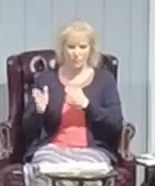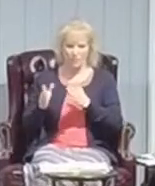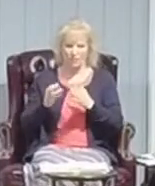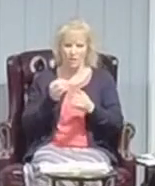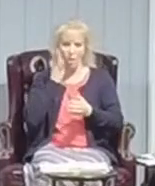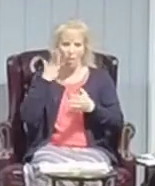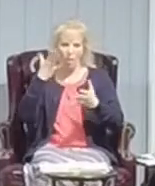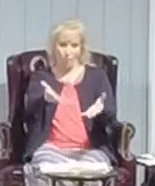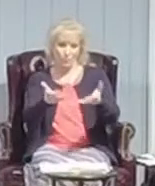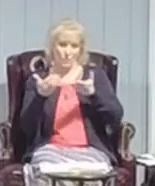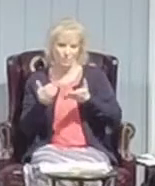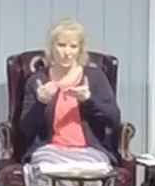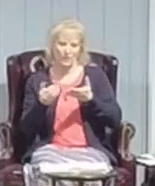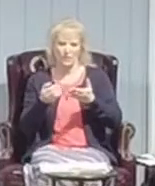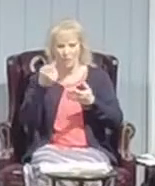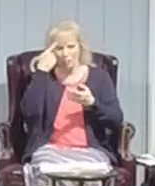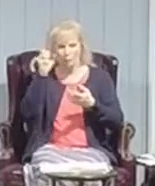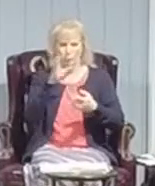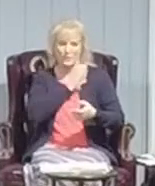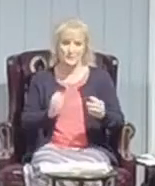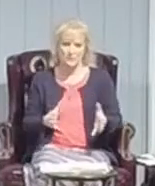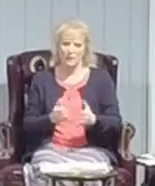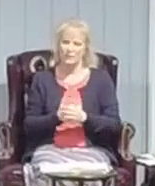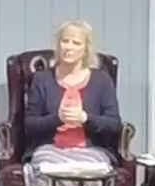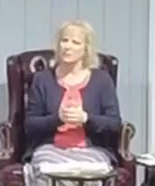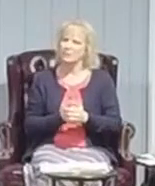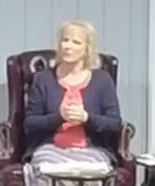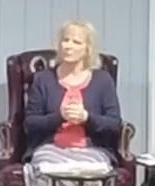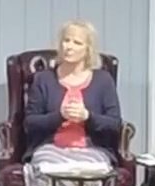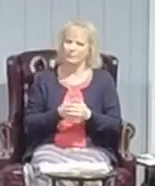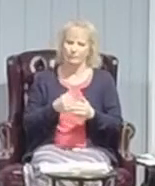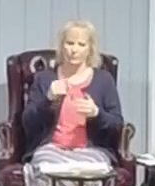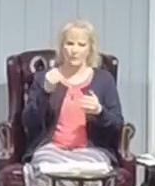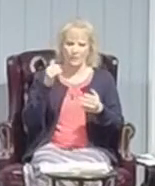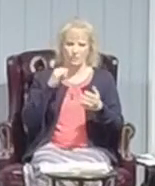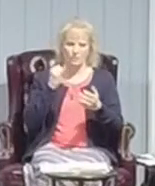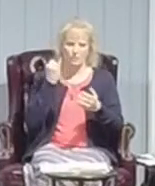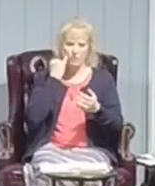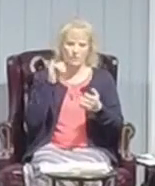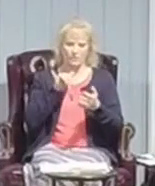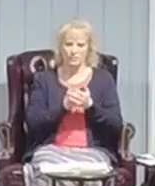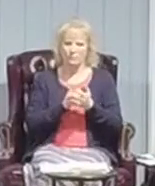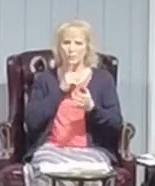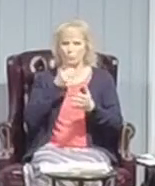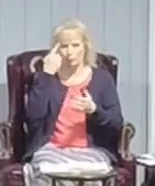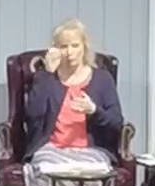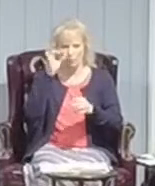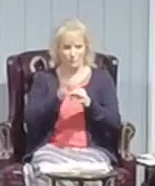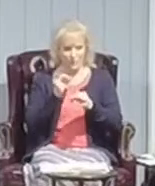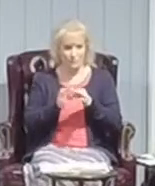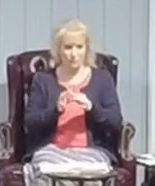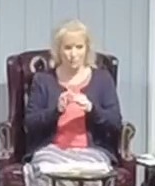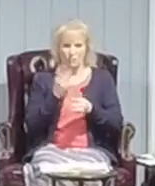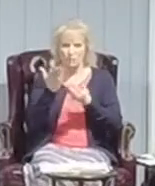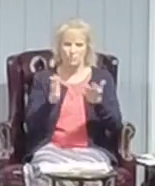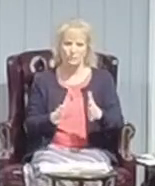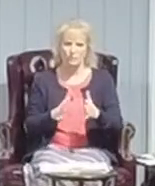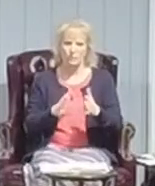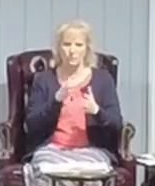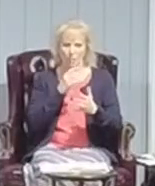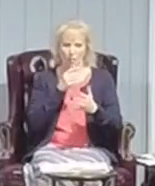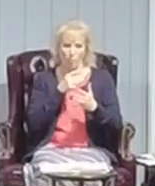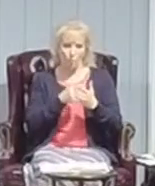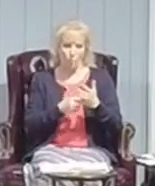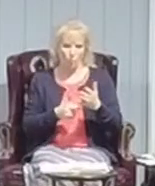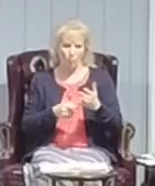I think 2 Peter 1:11 is talking about that. Now, wait a minute. If that's true for faithful servants, what was it when his own